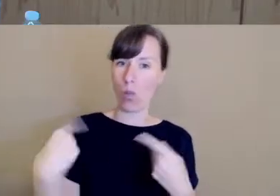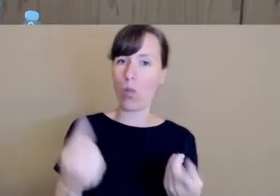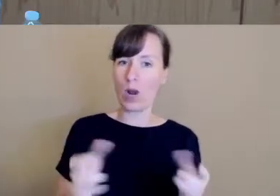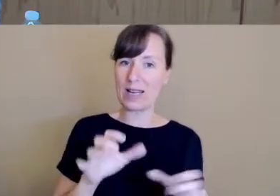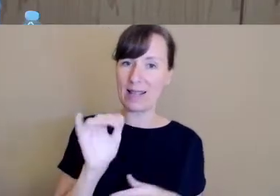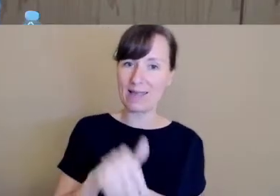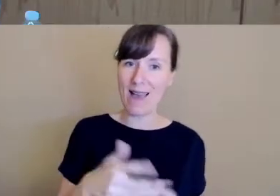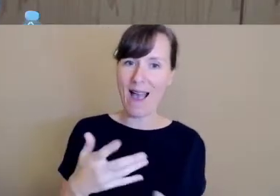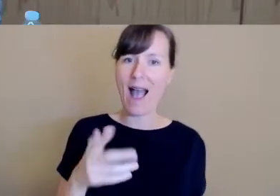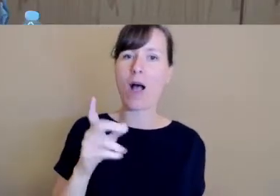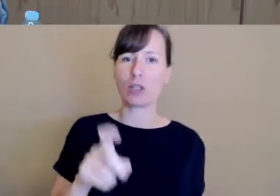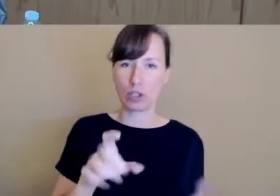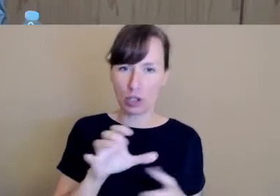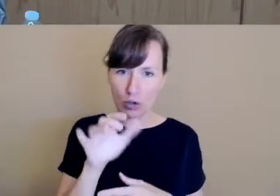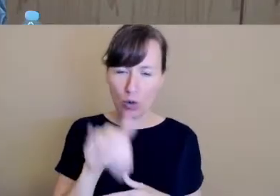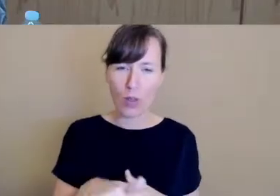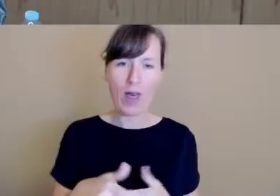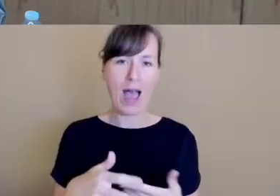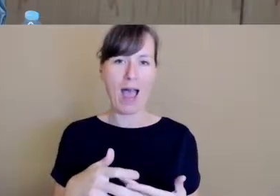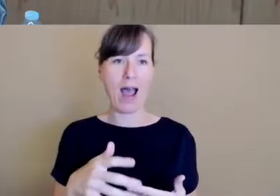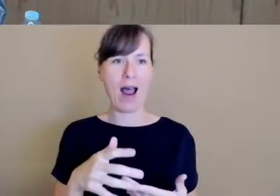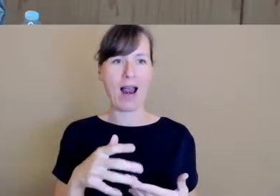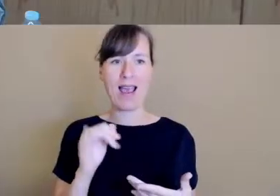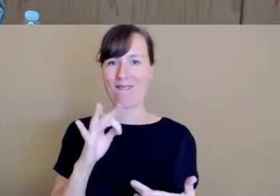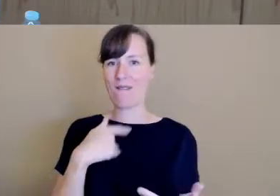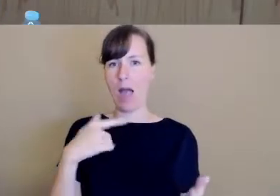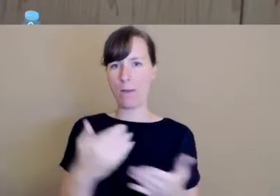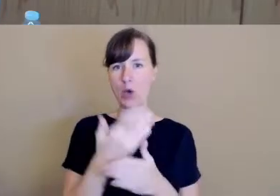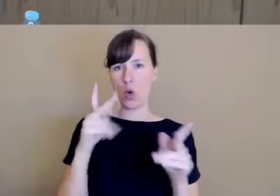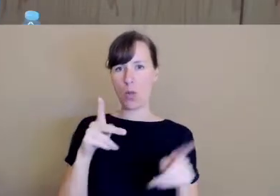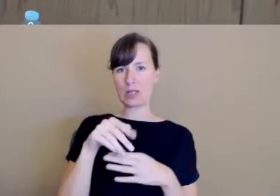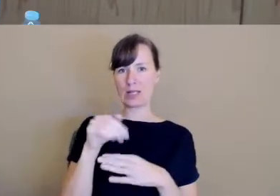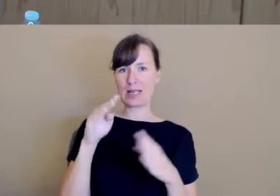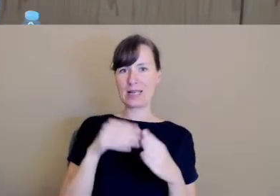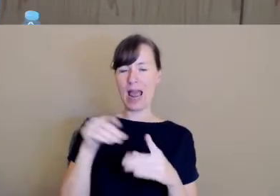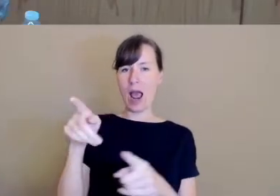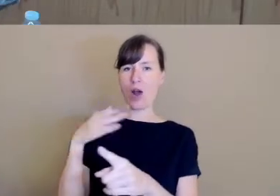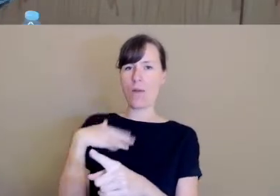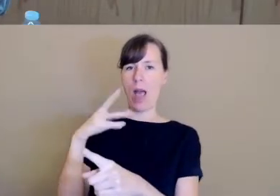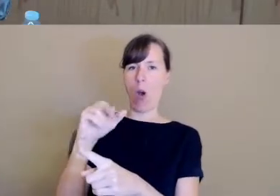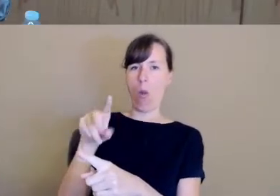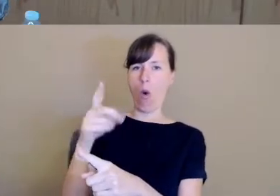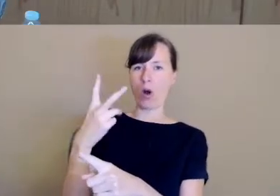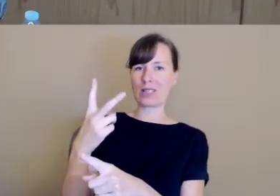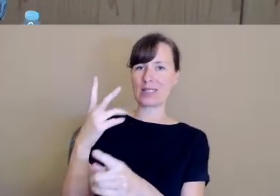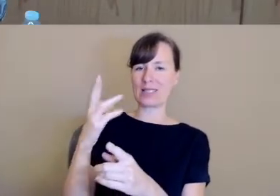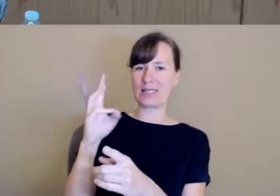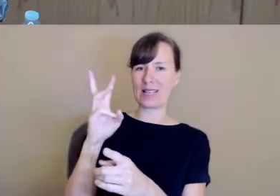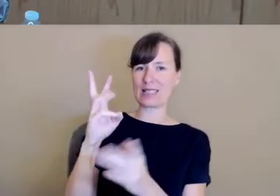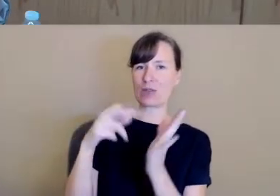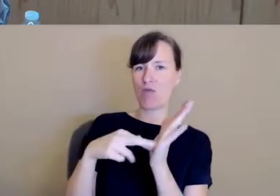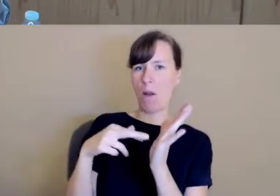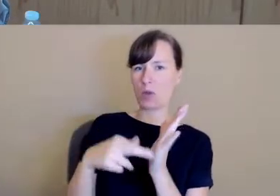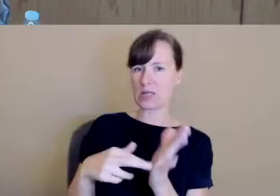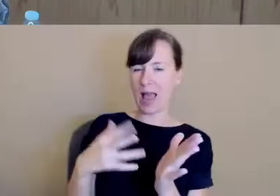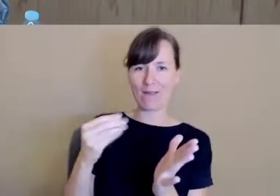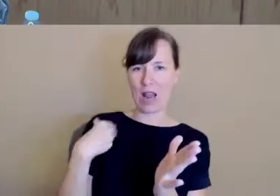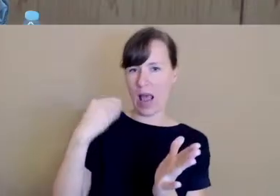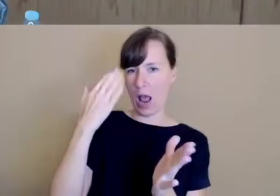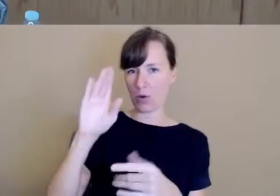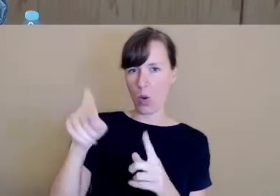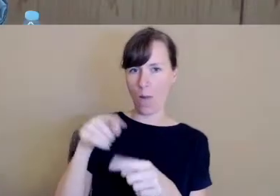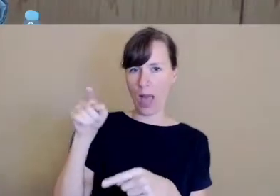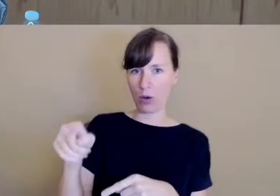new person in town, hey, you're my Ward 6 representative, and, or whatever ward it is, and I don't know that much about